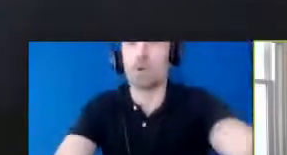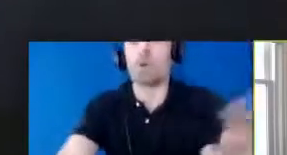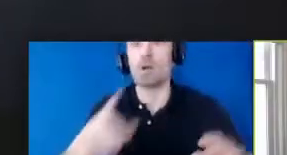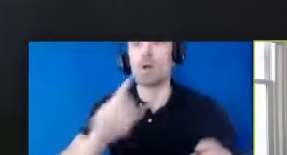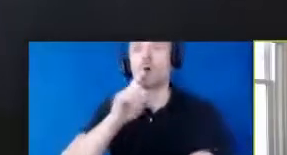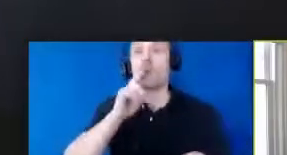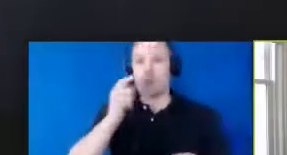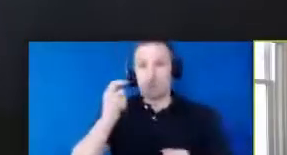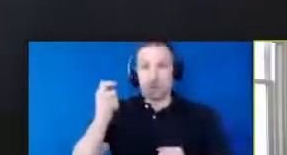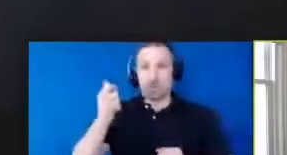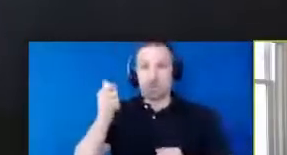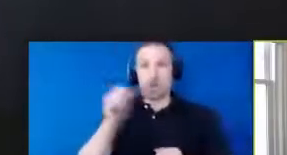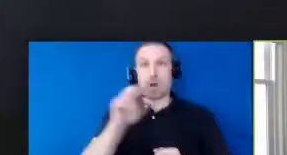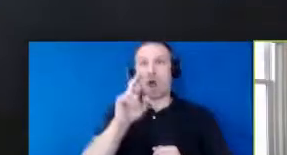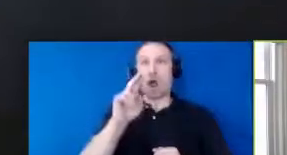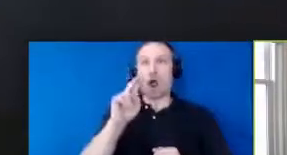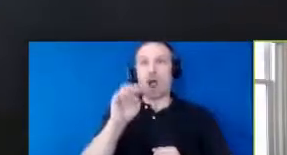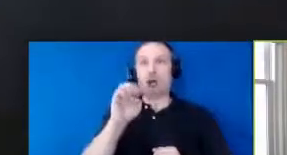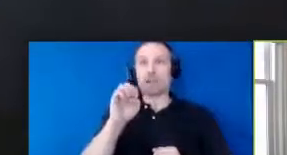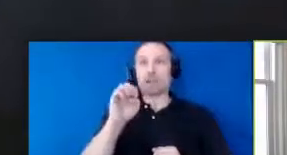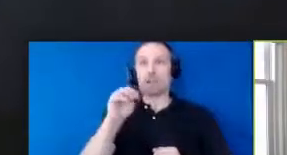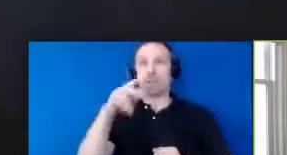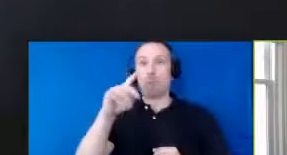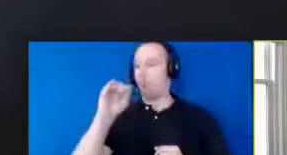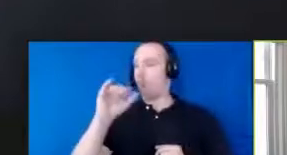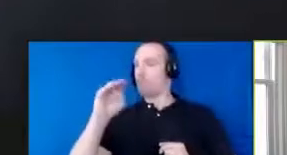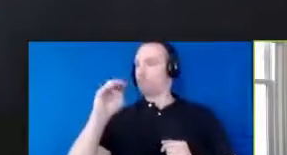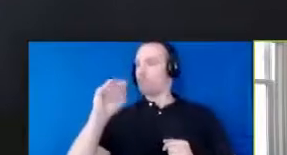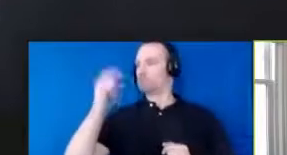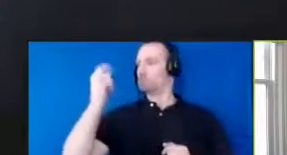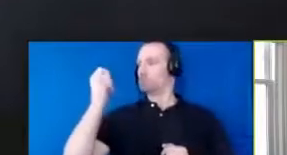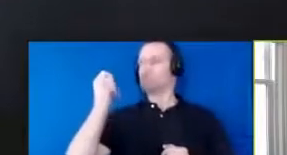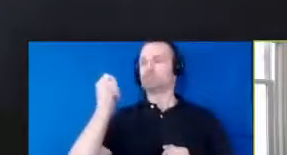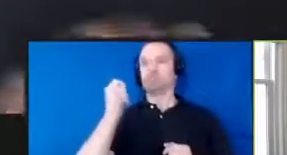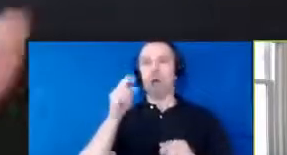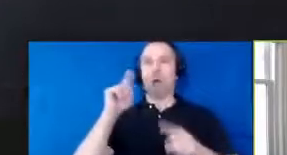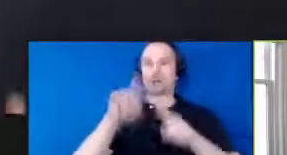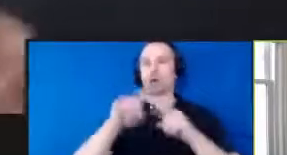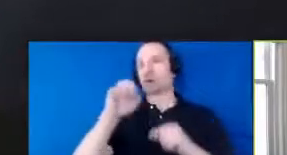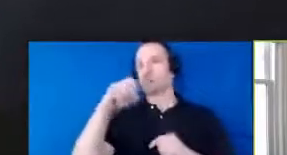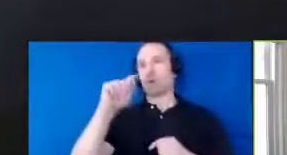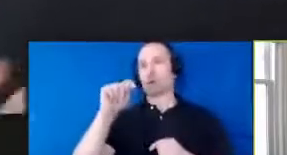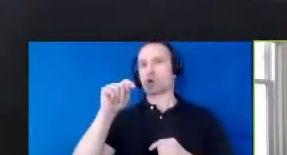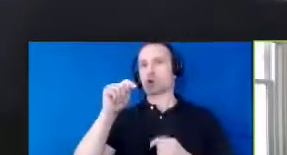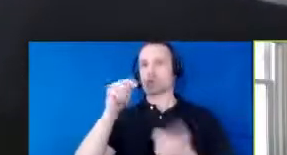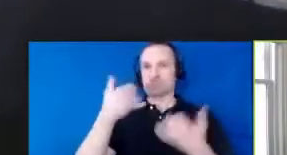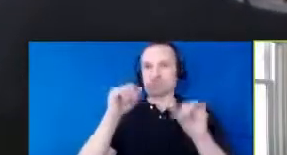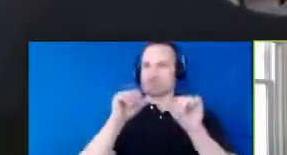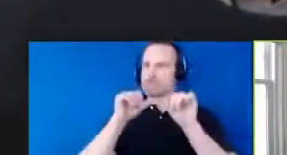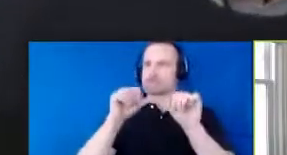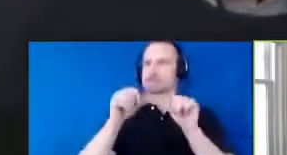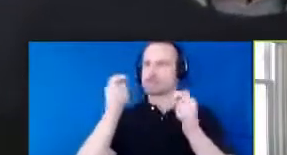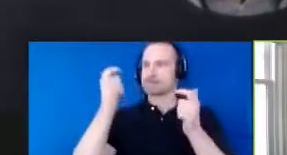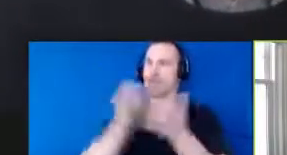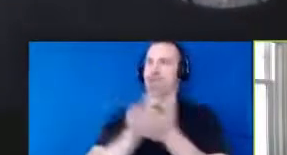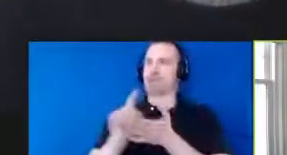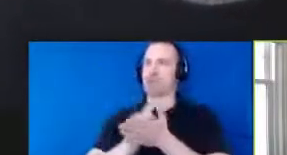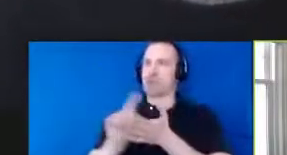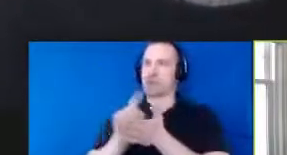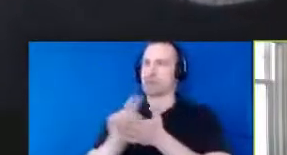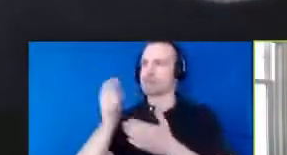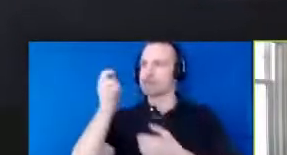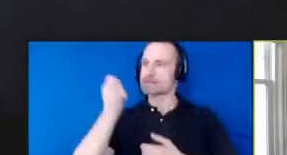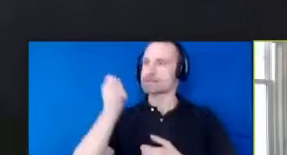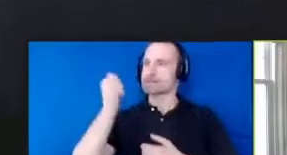going, $400 a week. That'll keep going until September. And then some of the other protections that went into place over the course of the last year